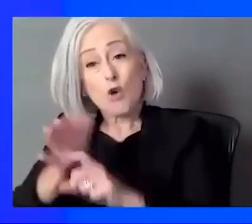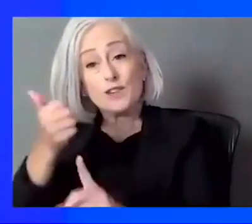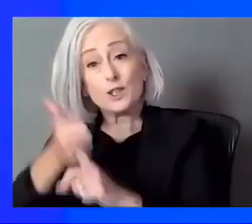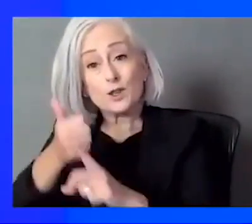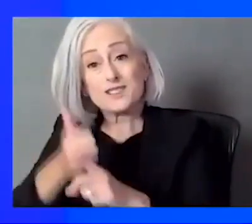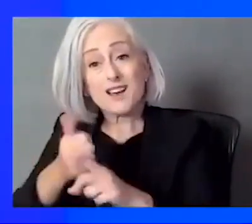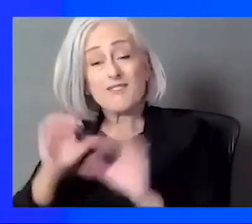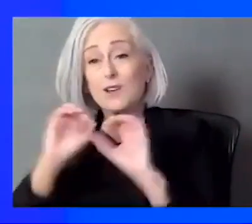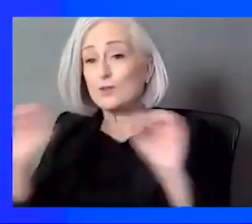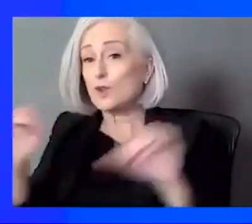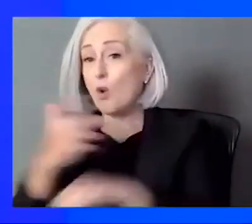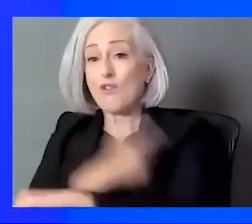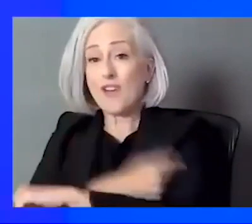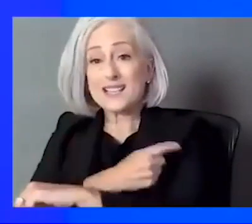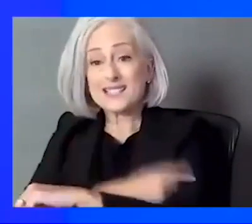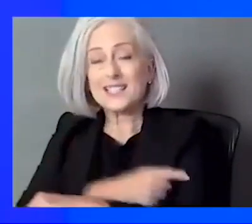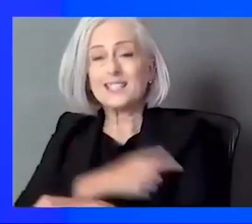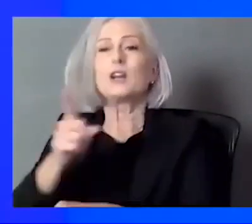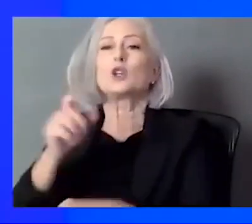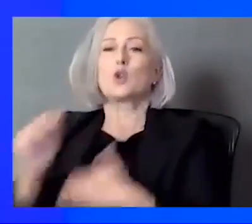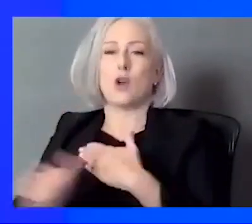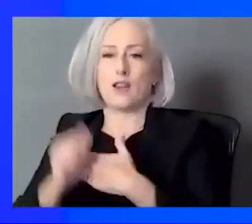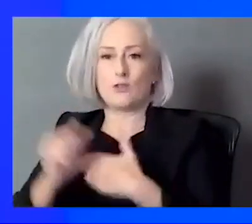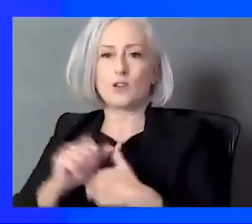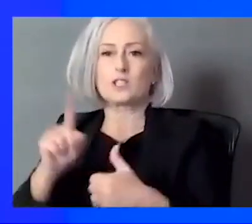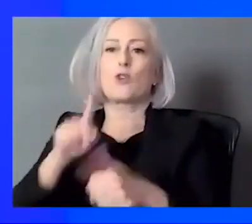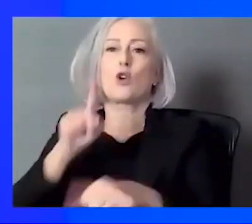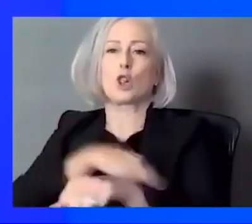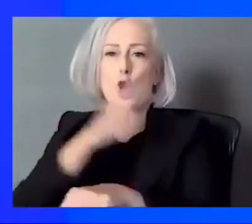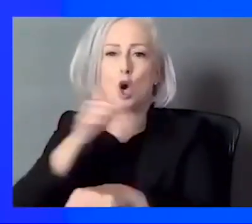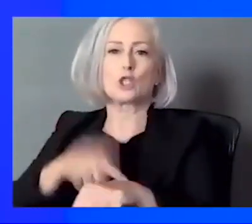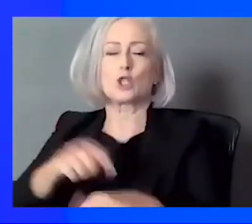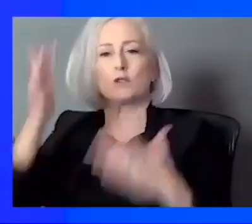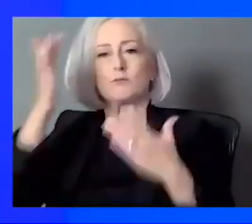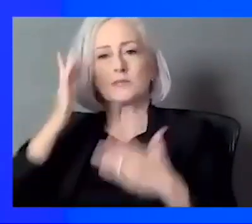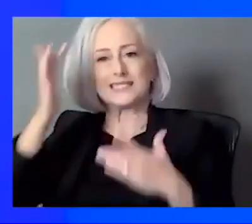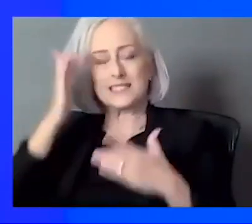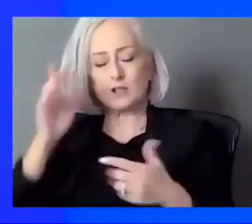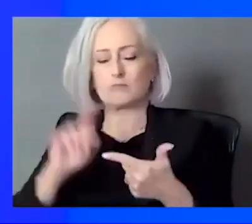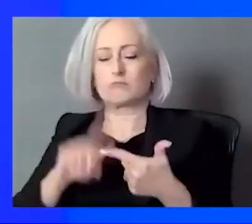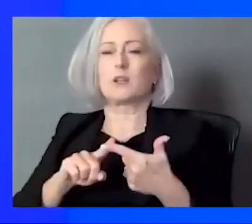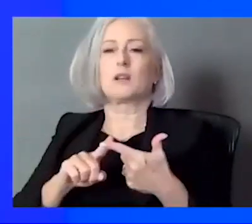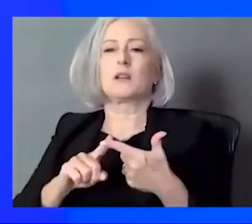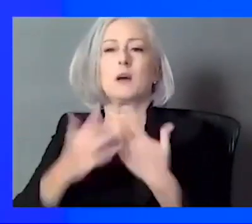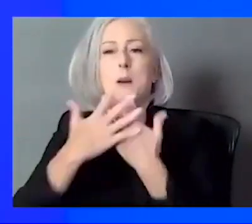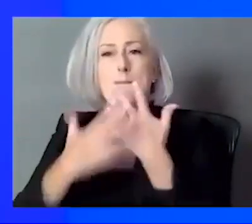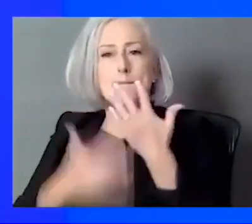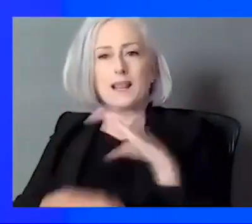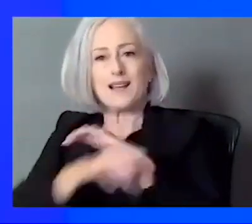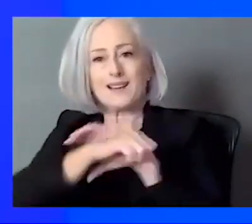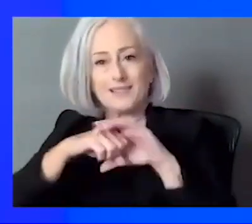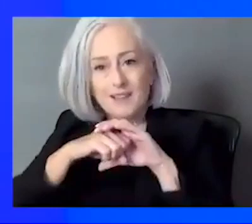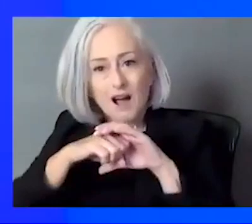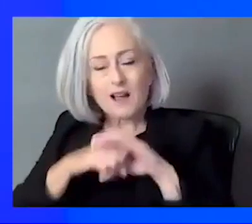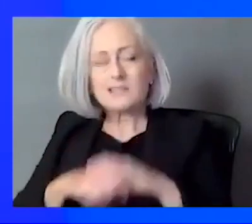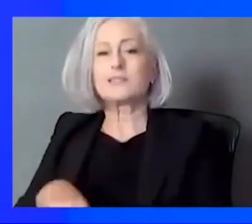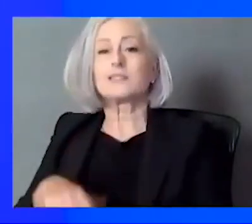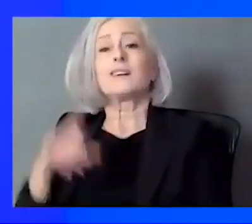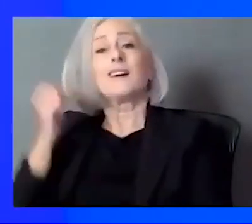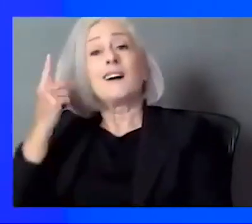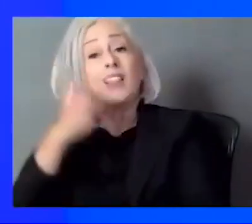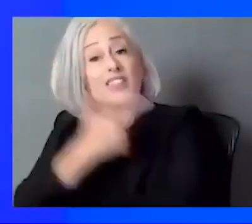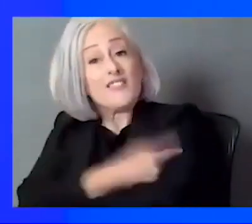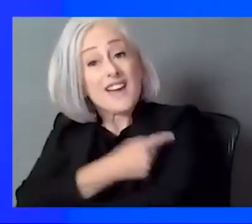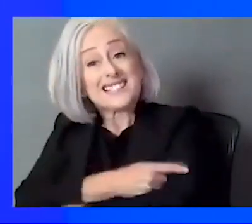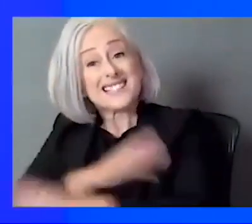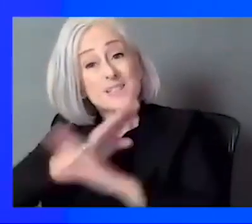other things. Long haul syndrome, the blood clots. These vaccinations protect against that. So as you talked about monoclonal antibodies, the other